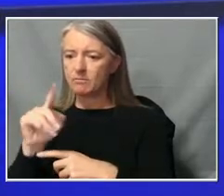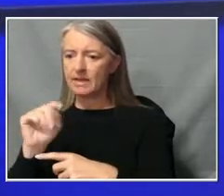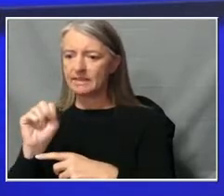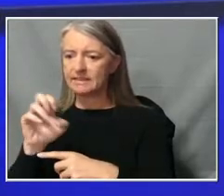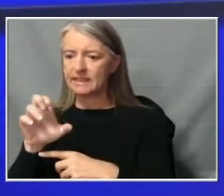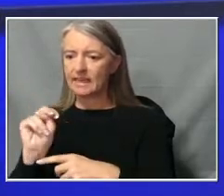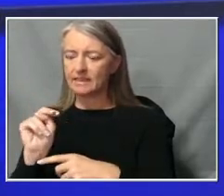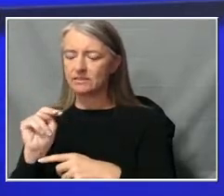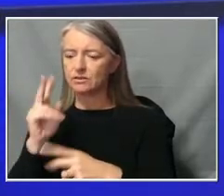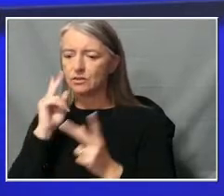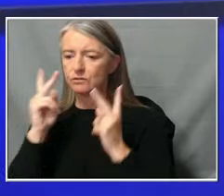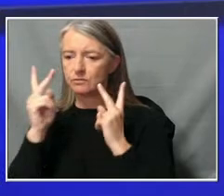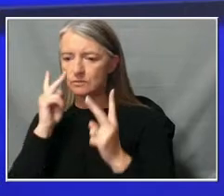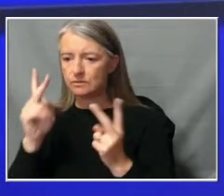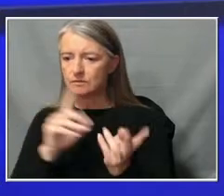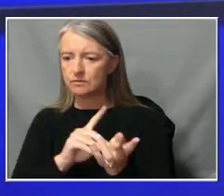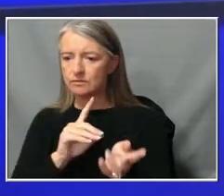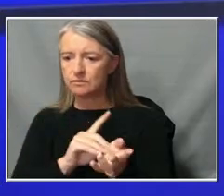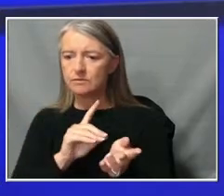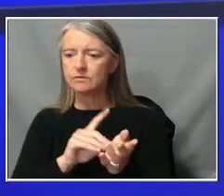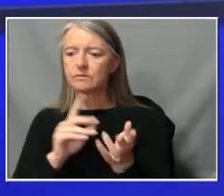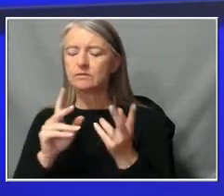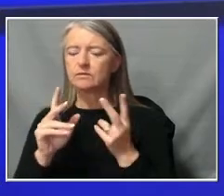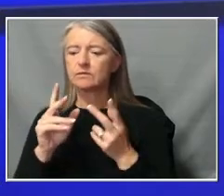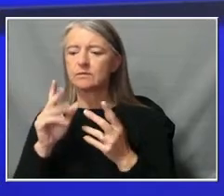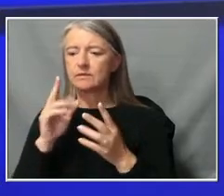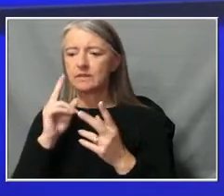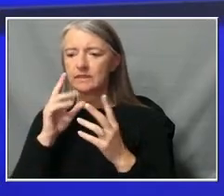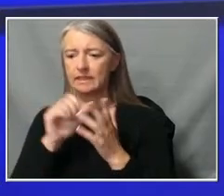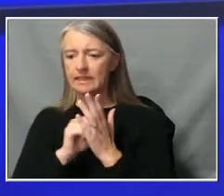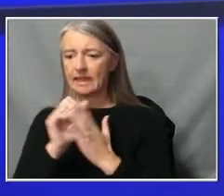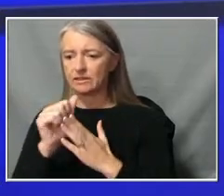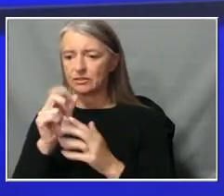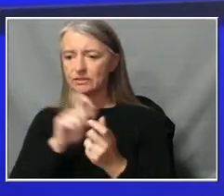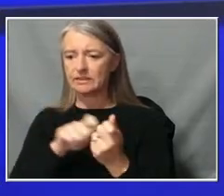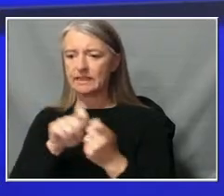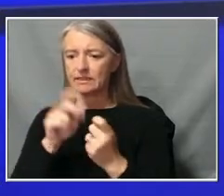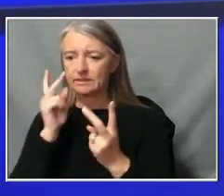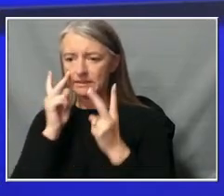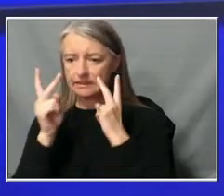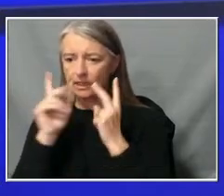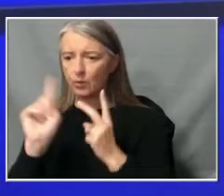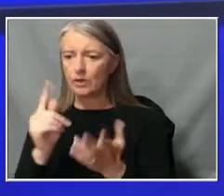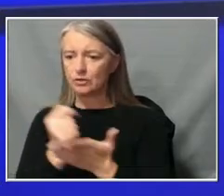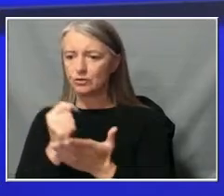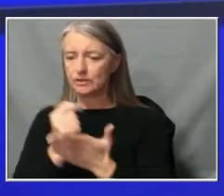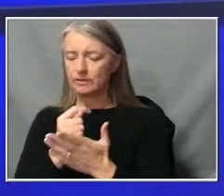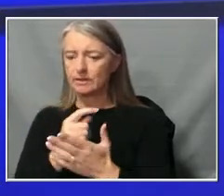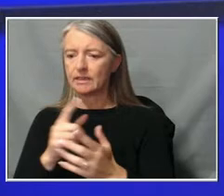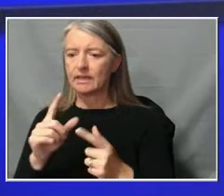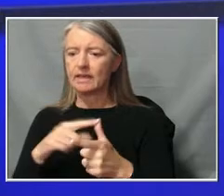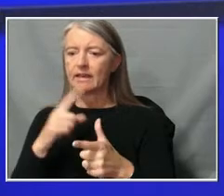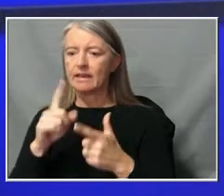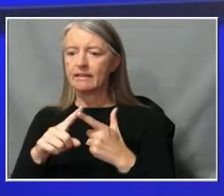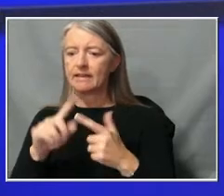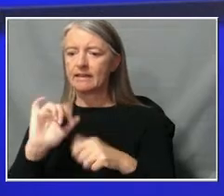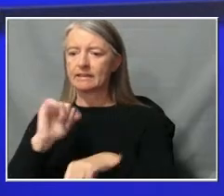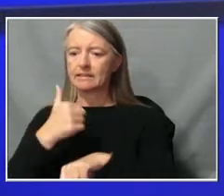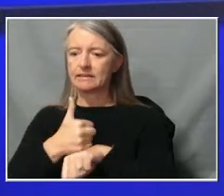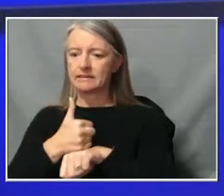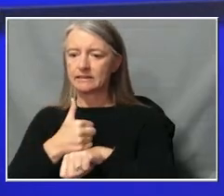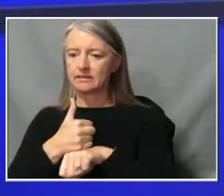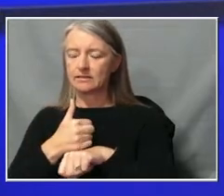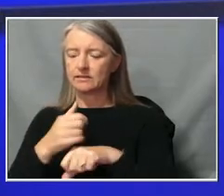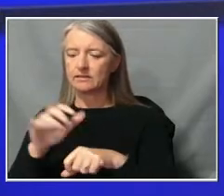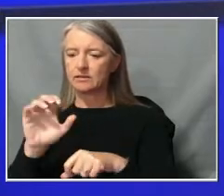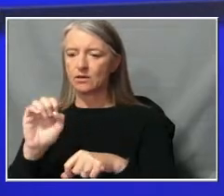can visualize the cancer itself, so we know where to treat. Then I delineate all of the OARs, organs